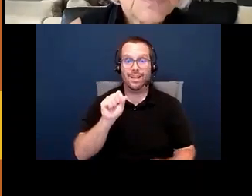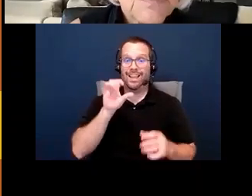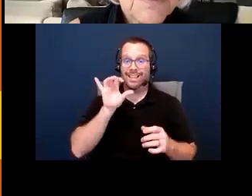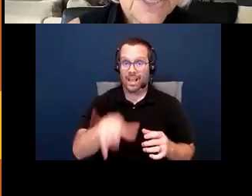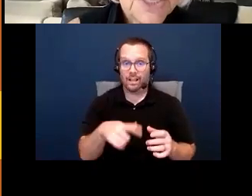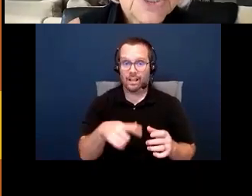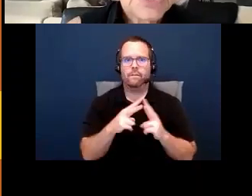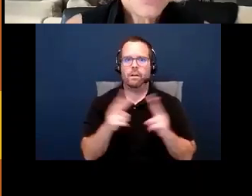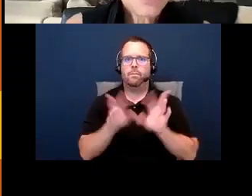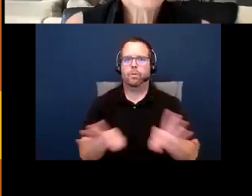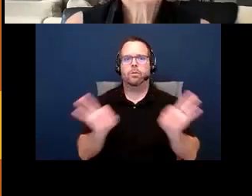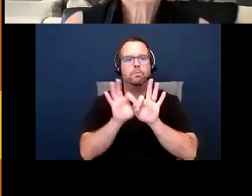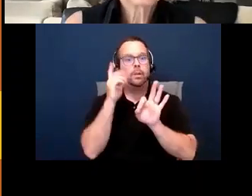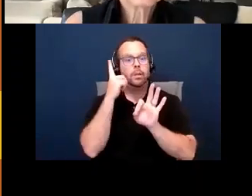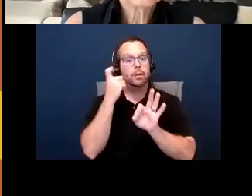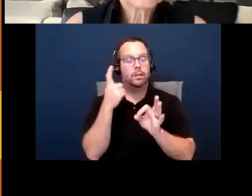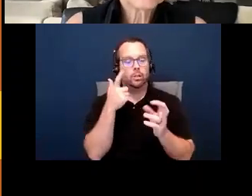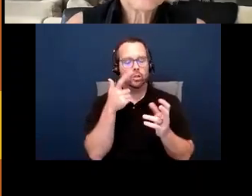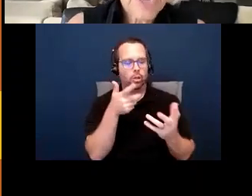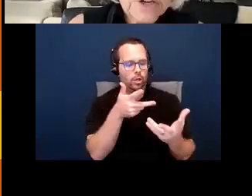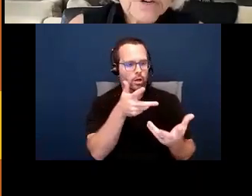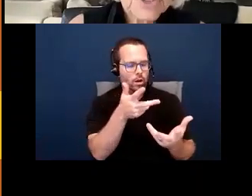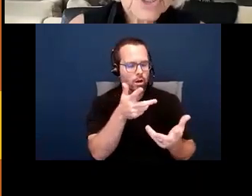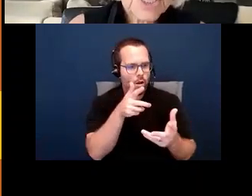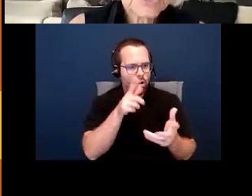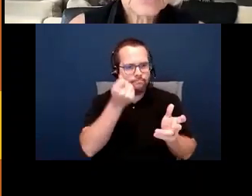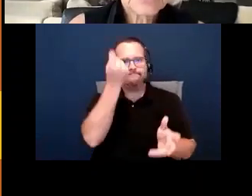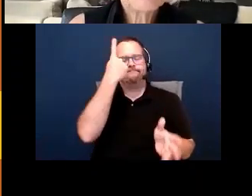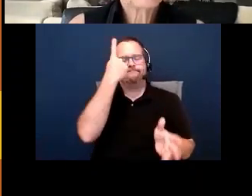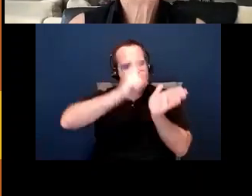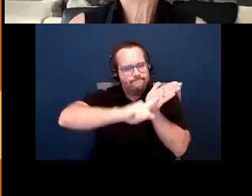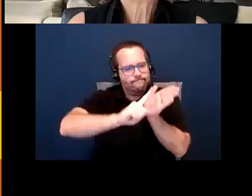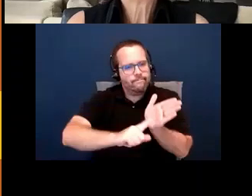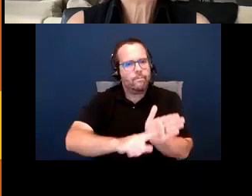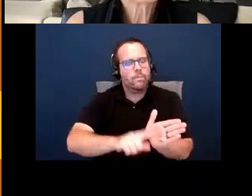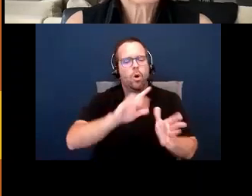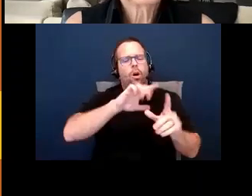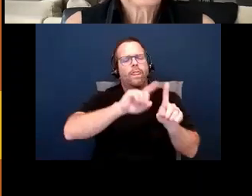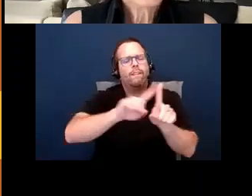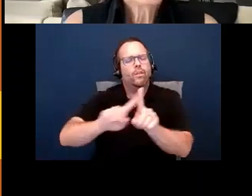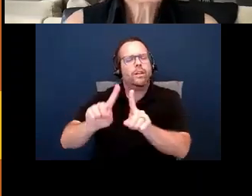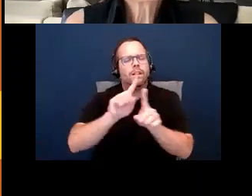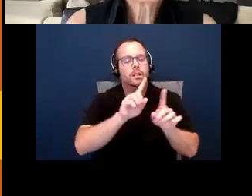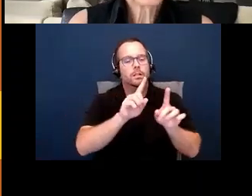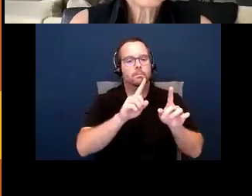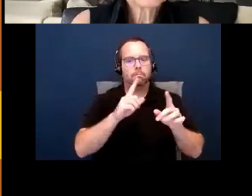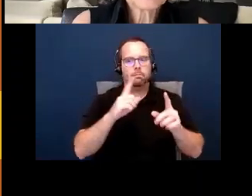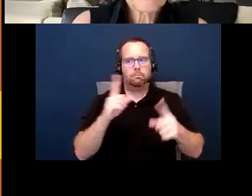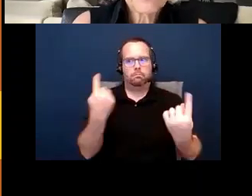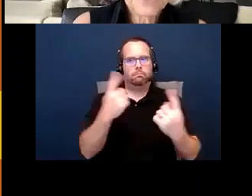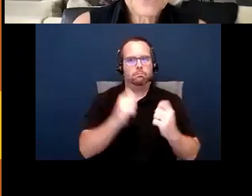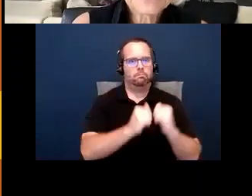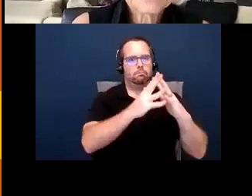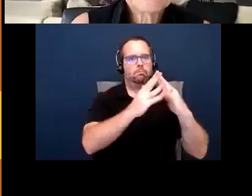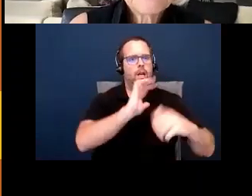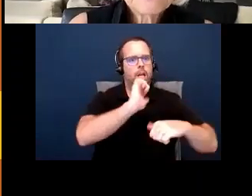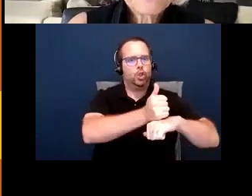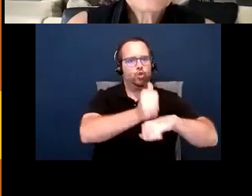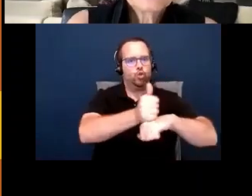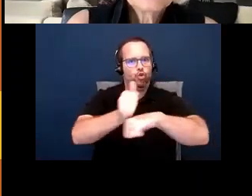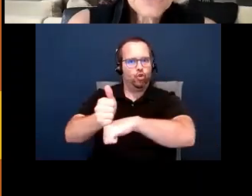so much information on institutions of higher education that become very useful, especially as